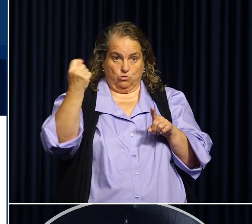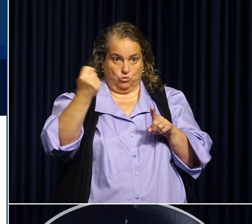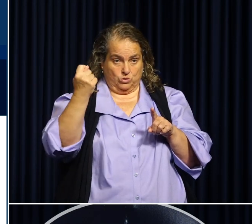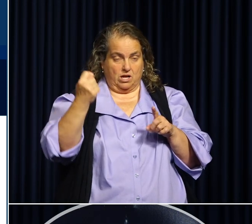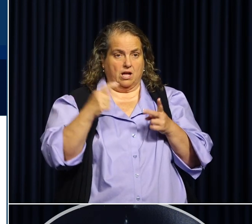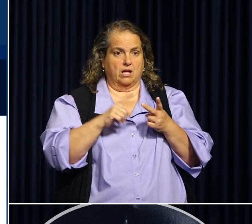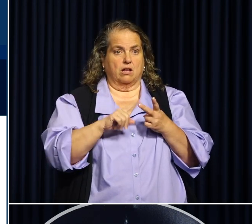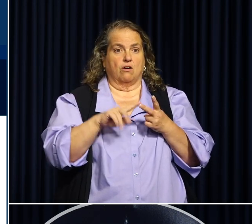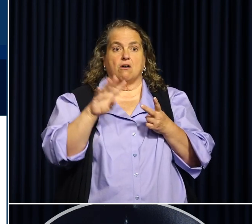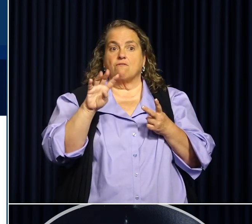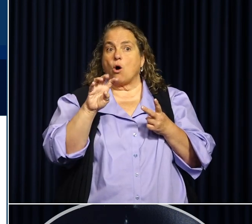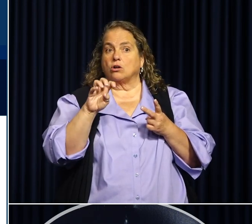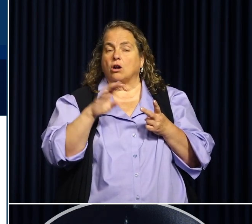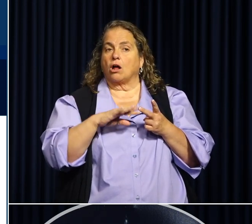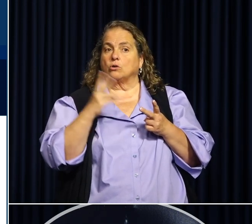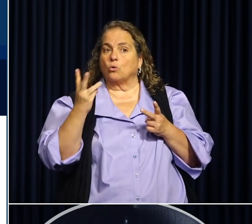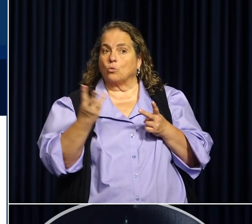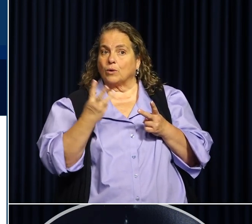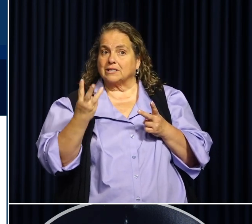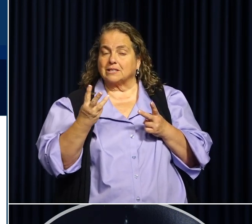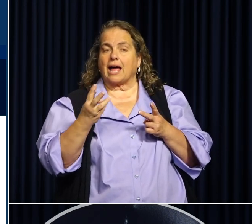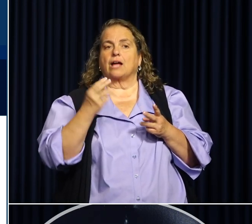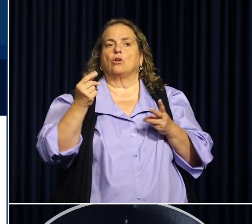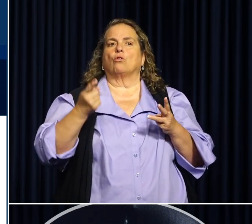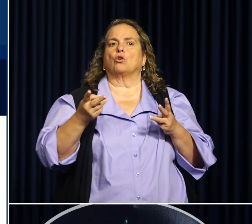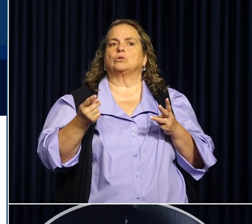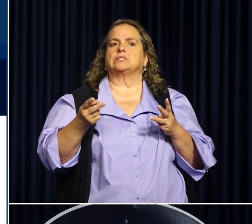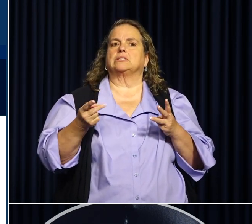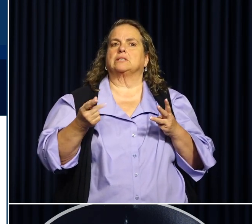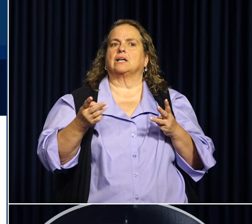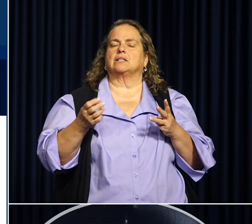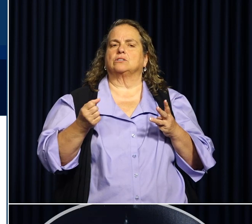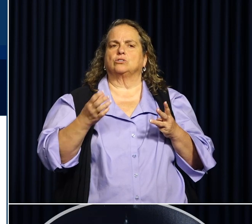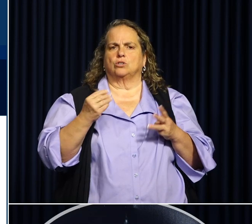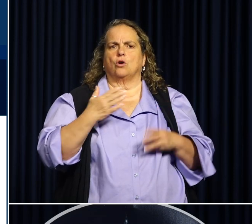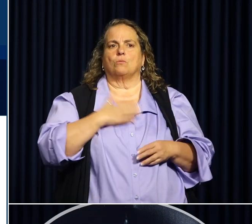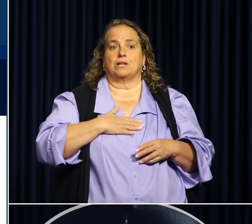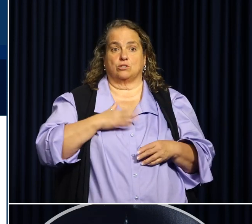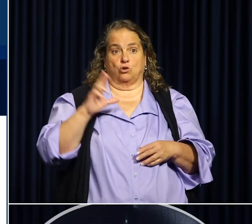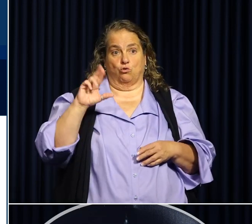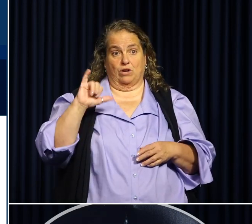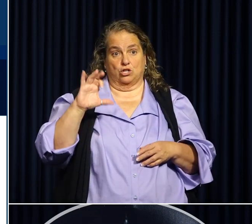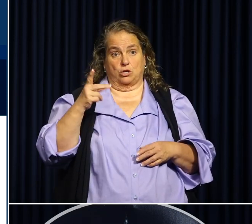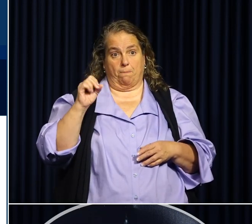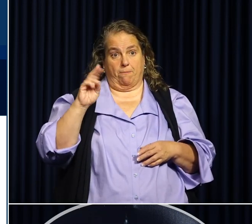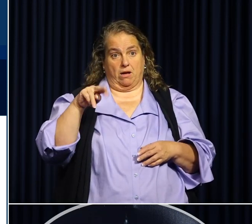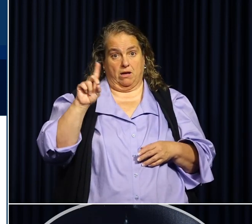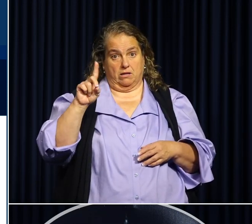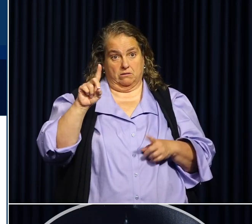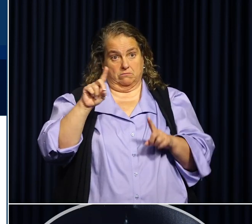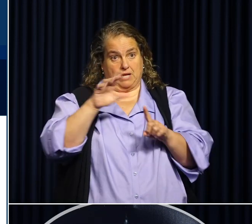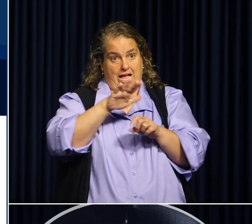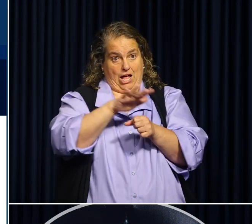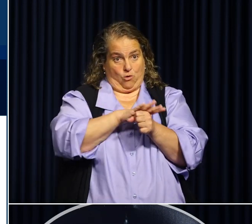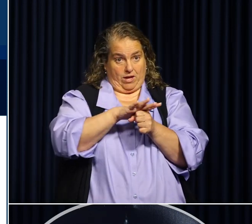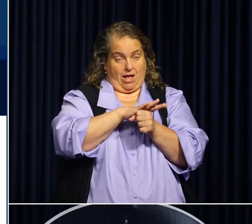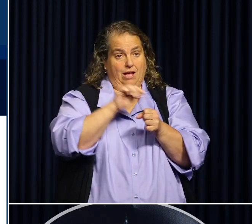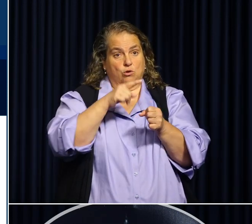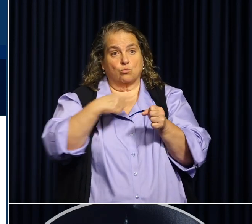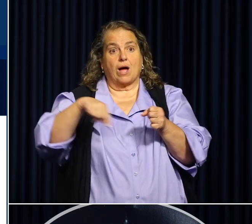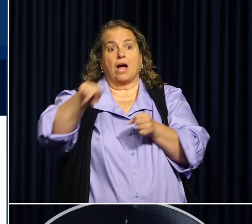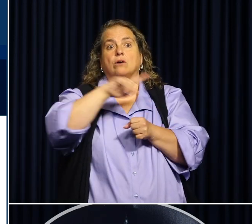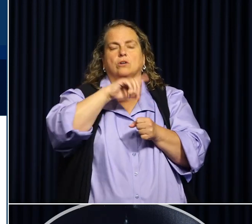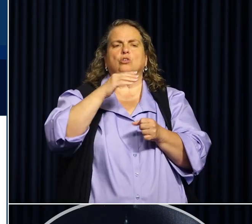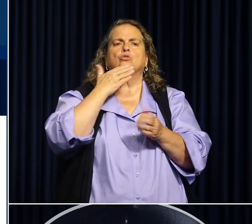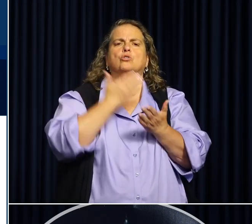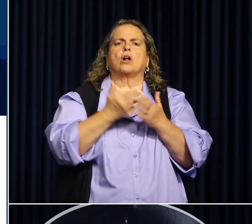spots on Wednesday and on Thursday. So the Richmond area and around it, this is a real opportunity. Let's